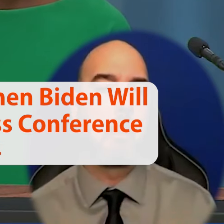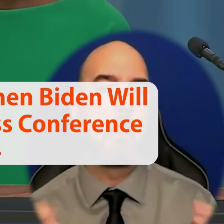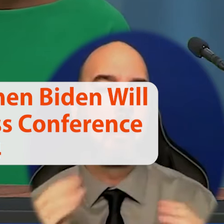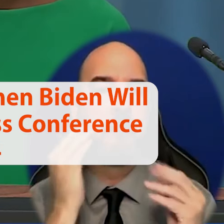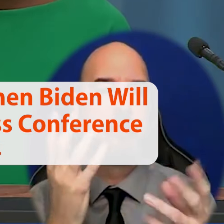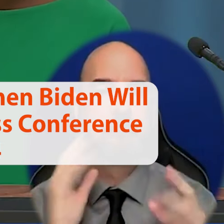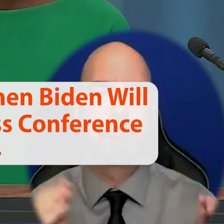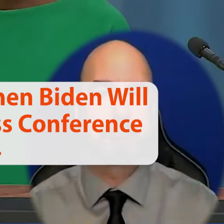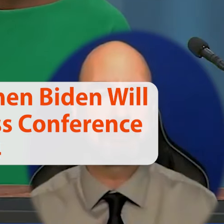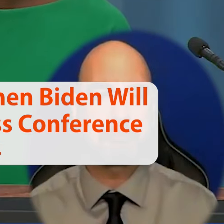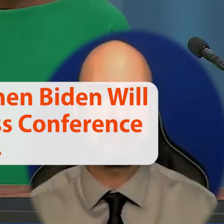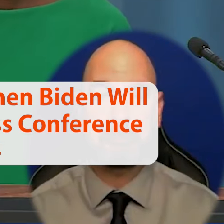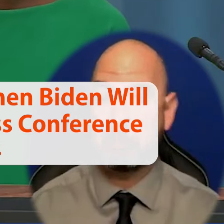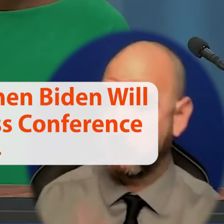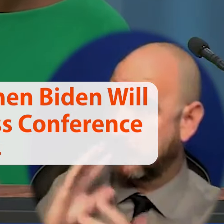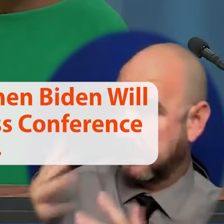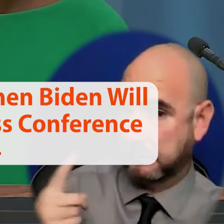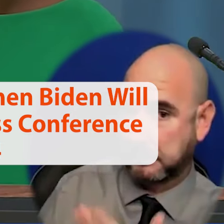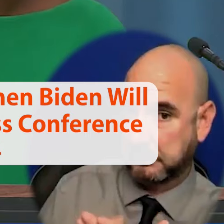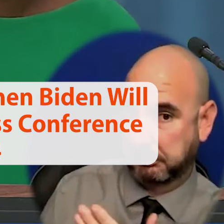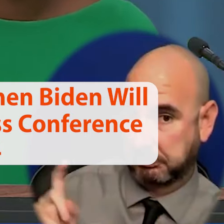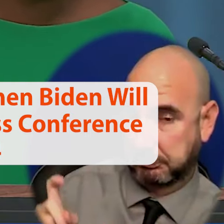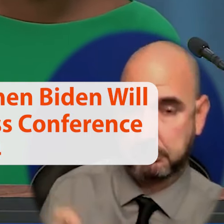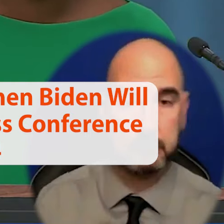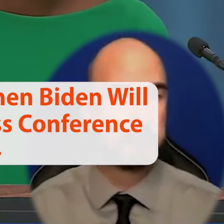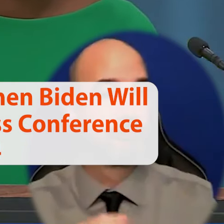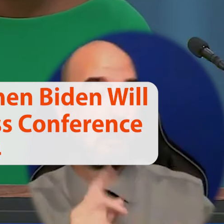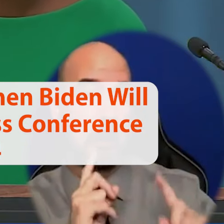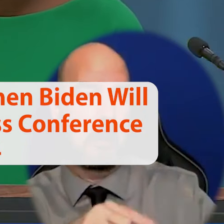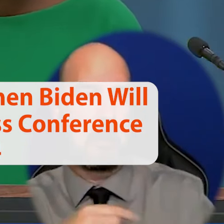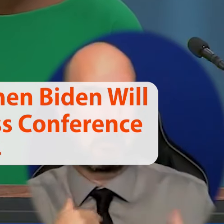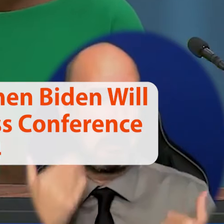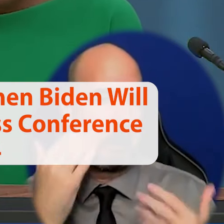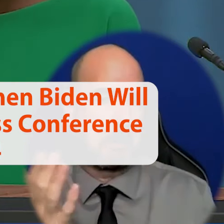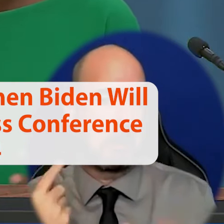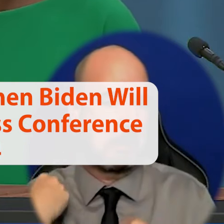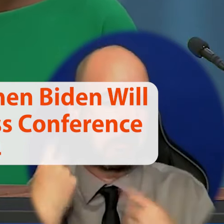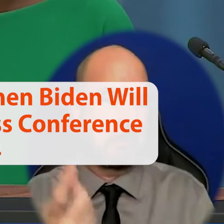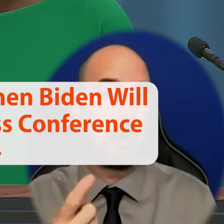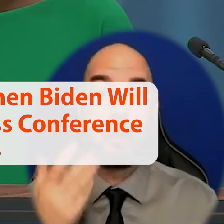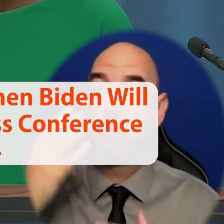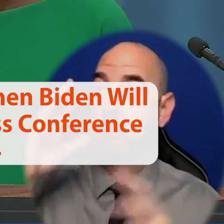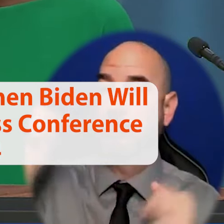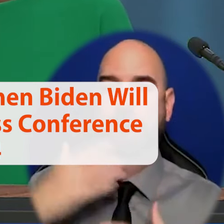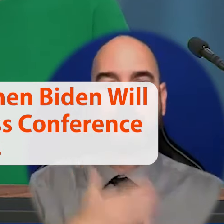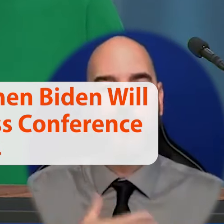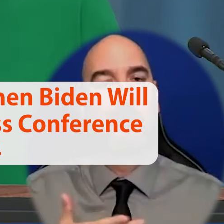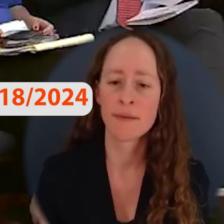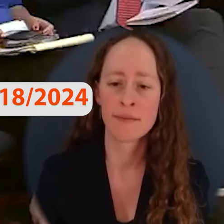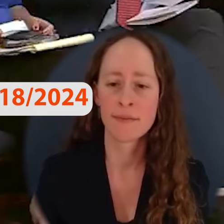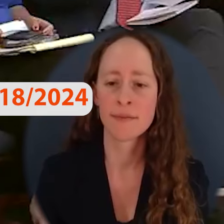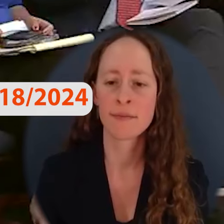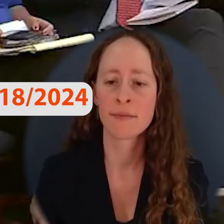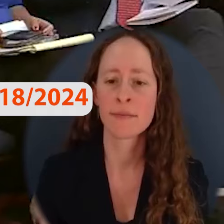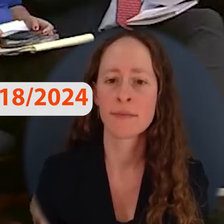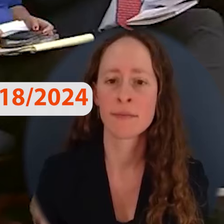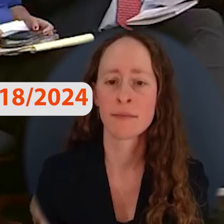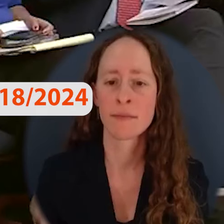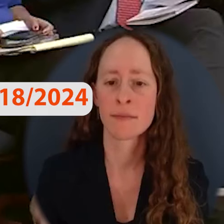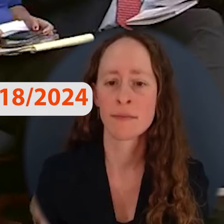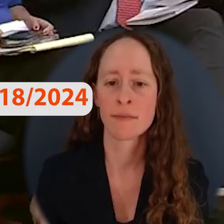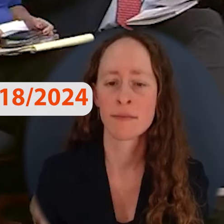for you. But as I said, the president enjoys engaging with all of you on a regular basis, and he'll continue to do that. I think I have to. Did President Biden